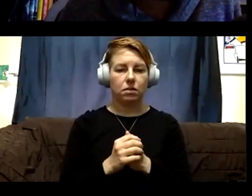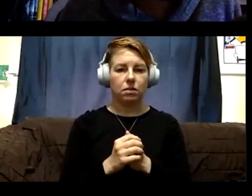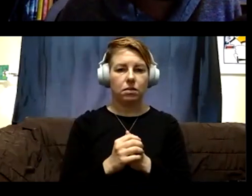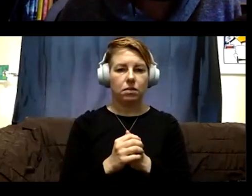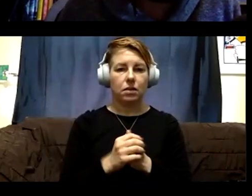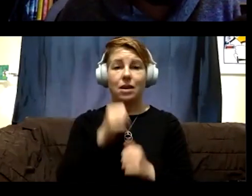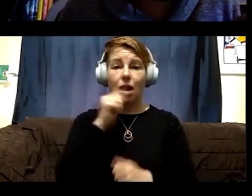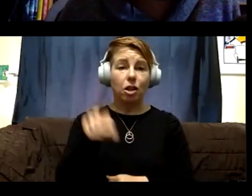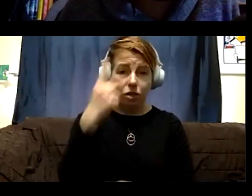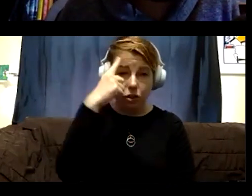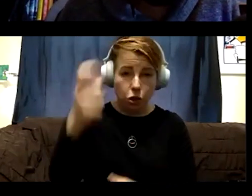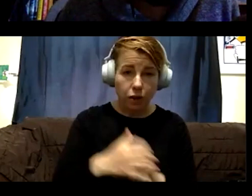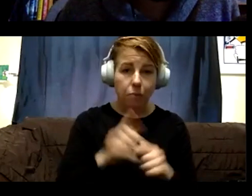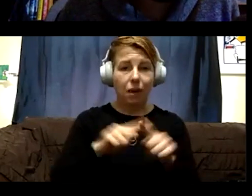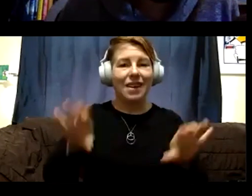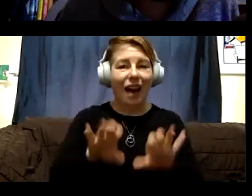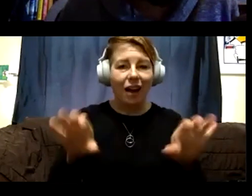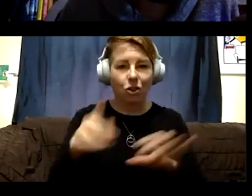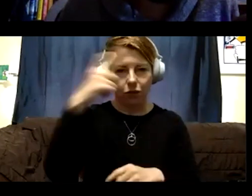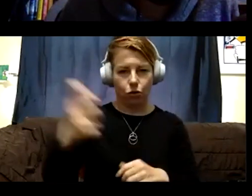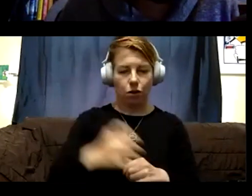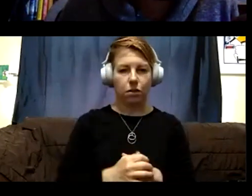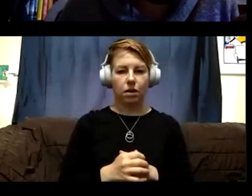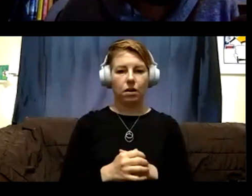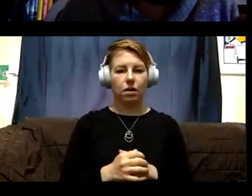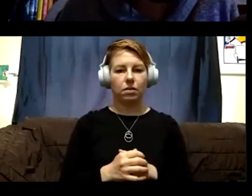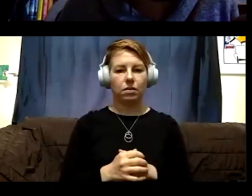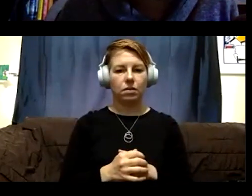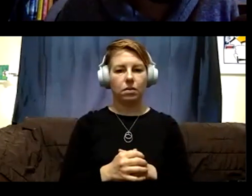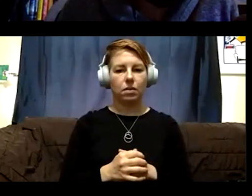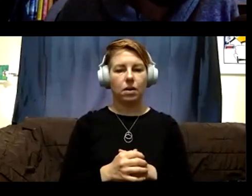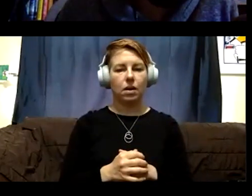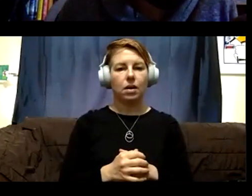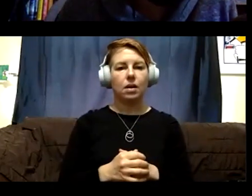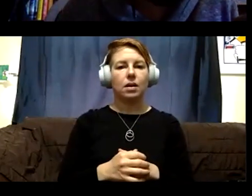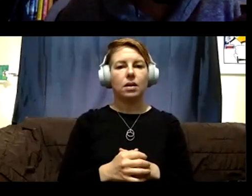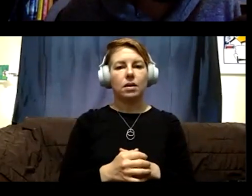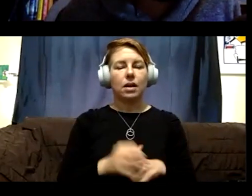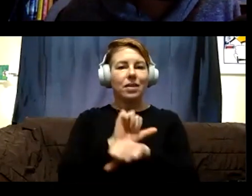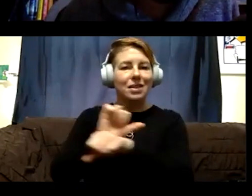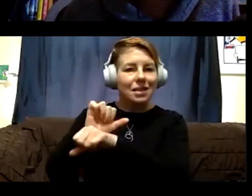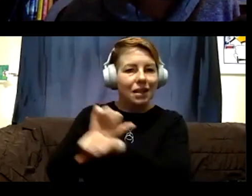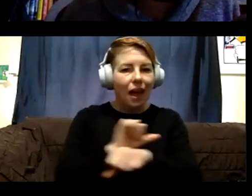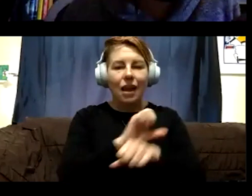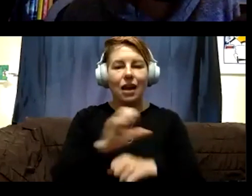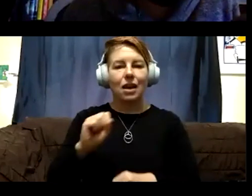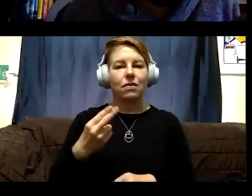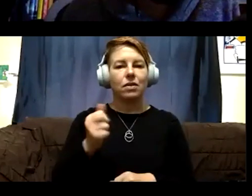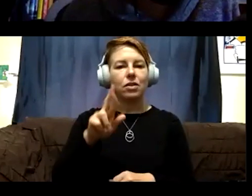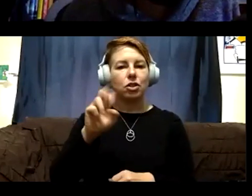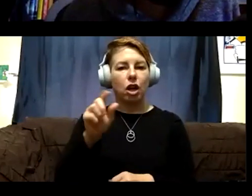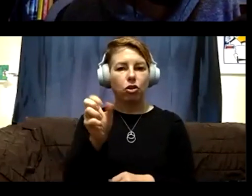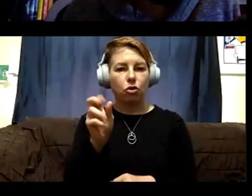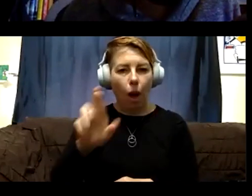What control does one have over the slave, the sharecropper, the convict in a capitalistic enterprise if they can imagine another